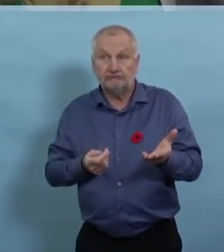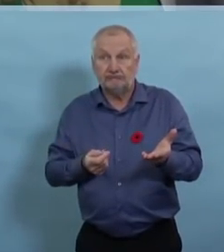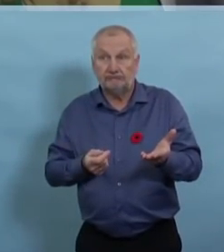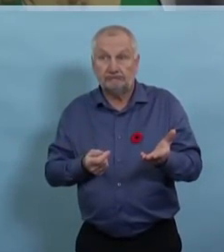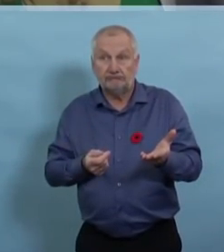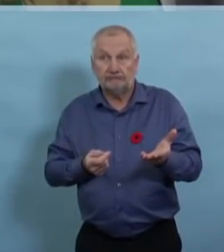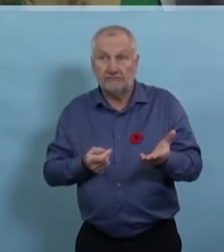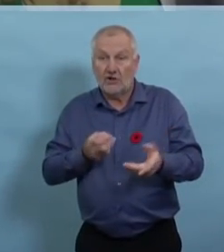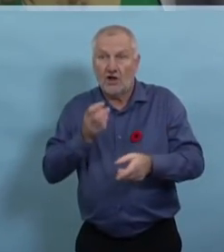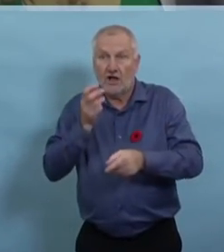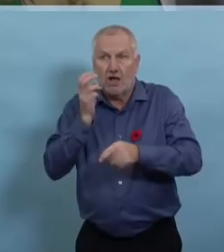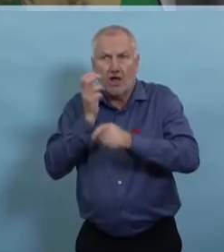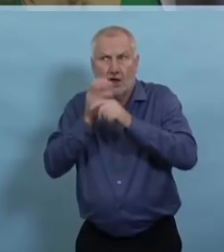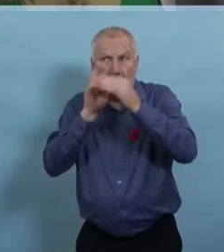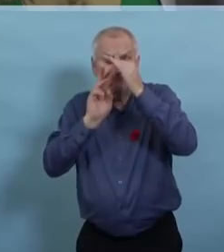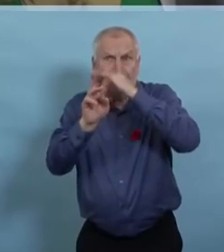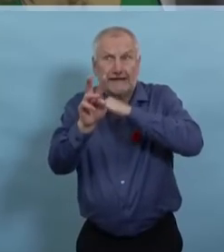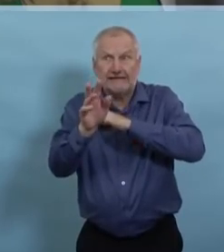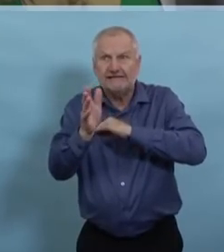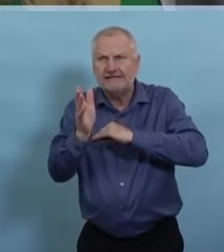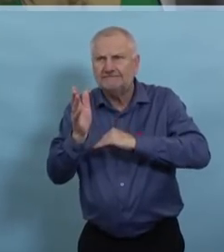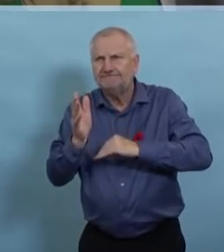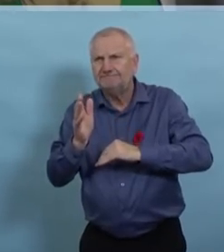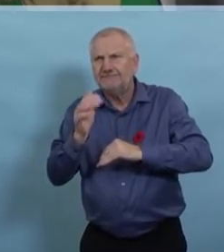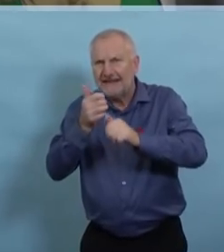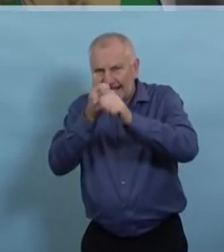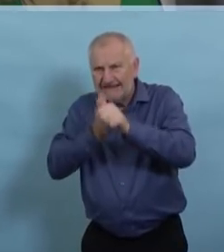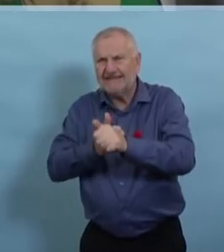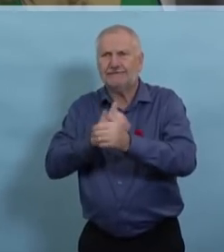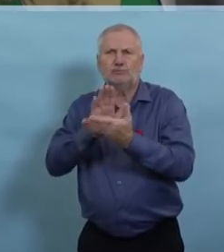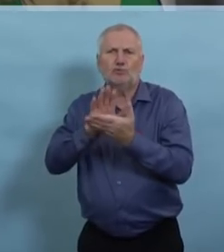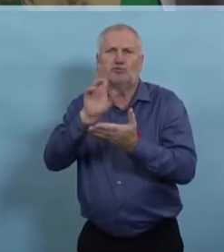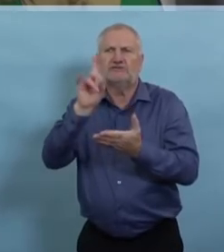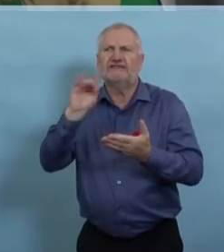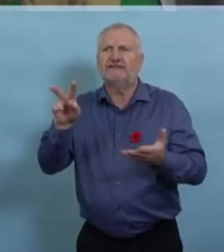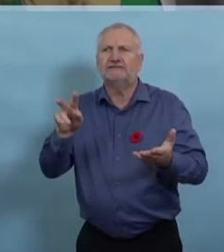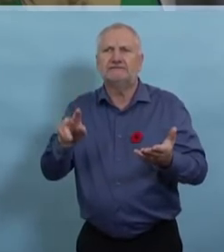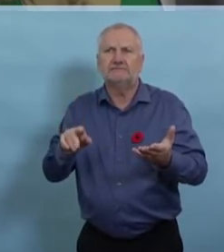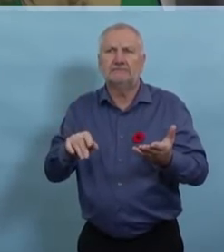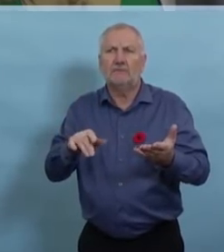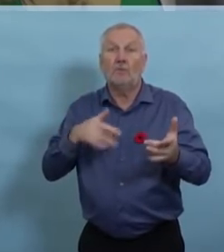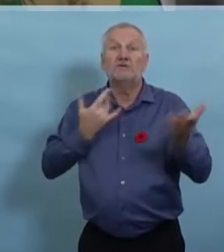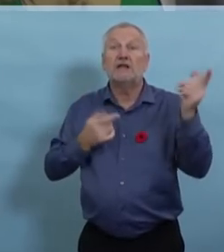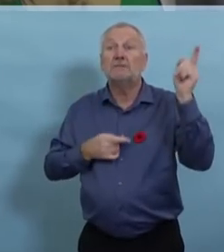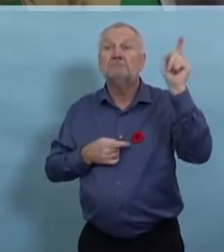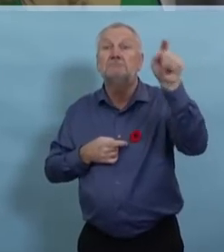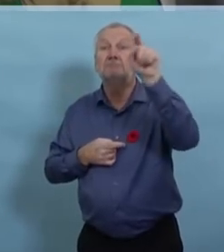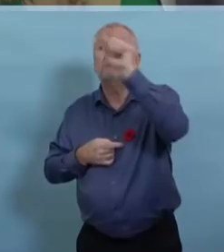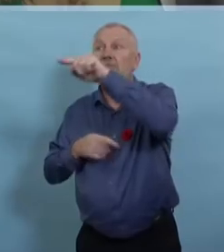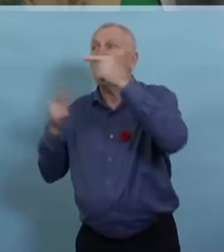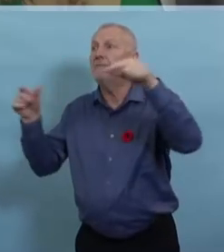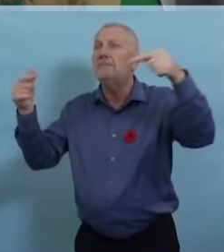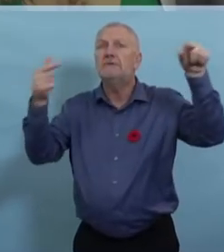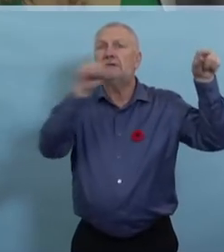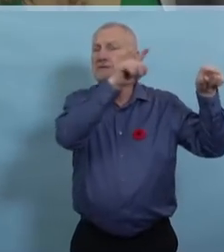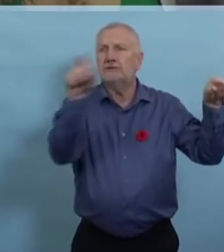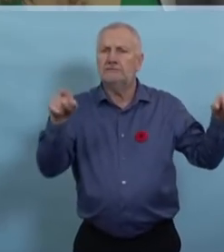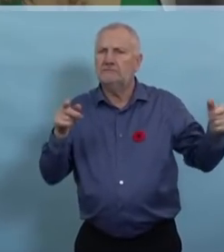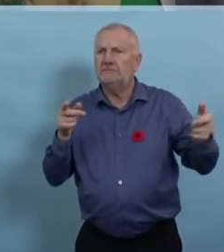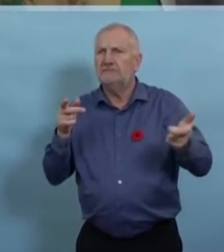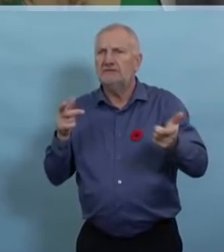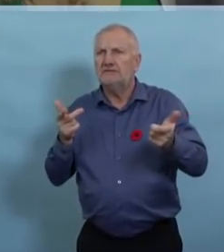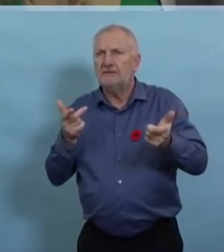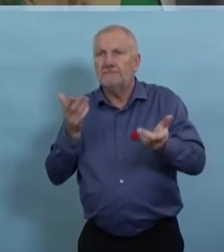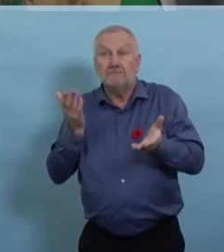in every school division and how this particularly will impact, one aspect of